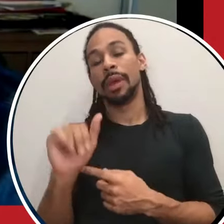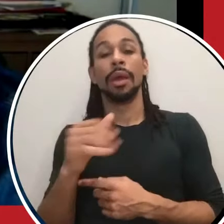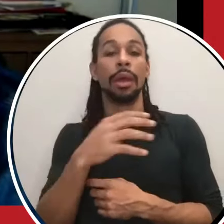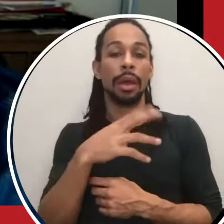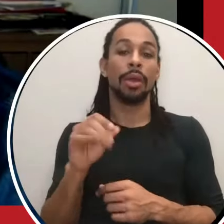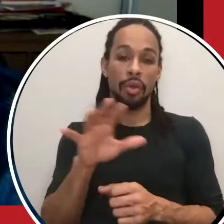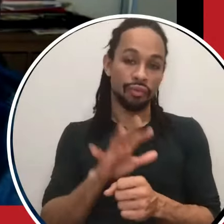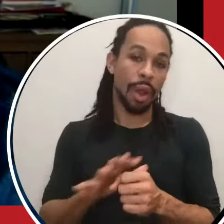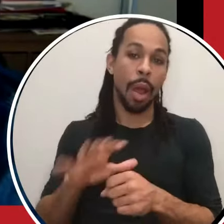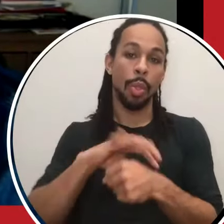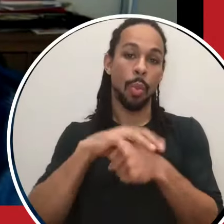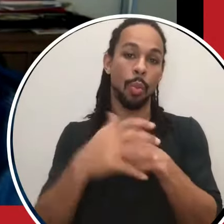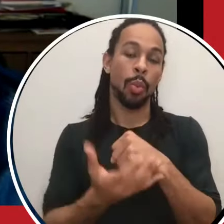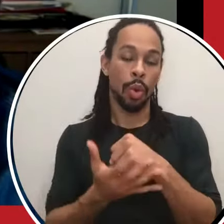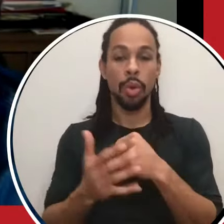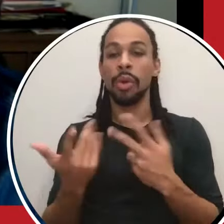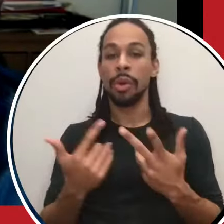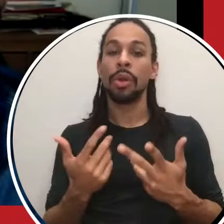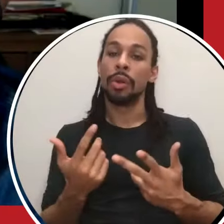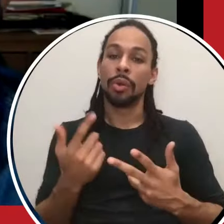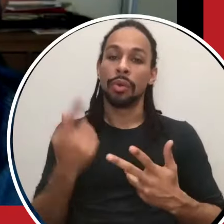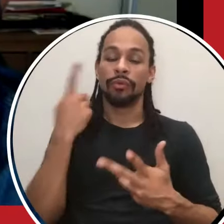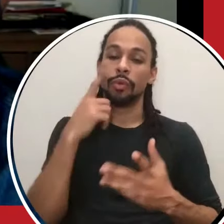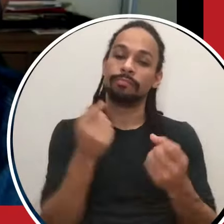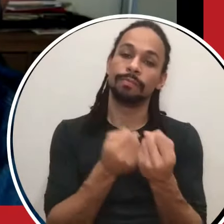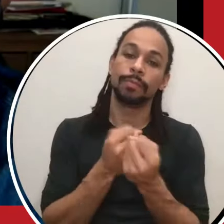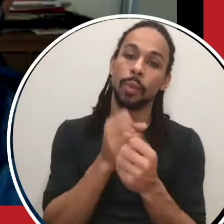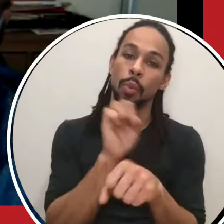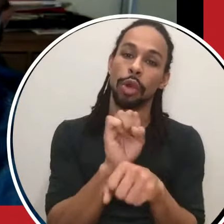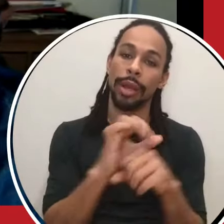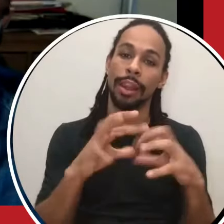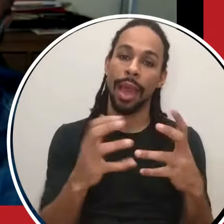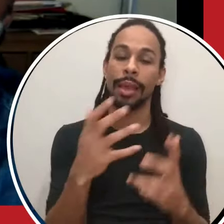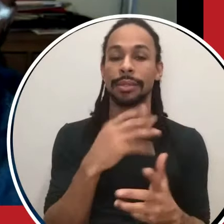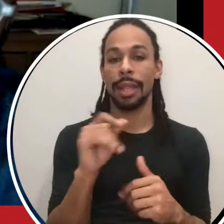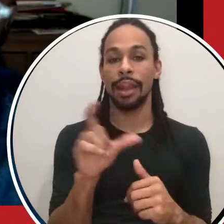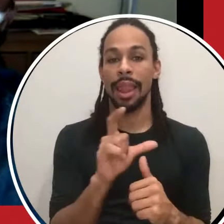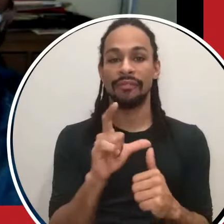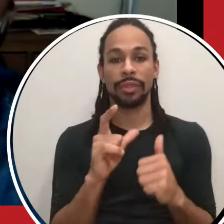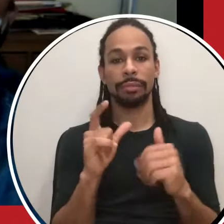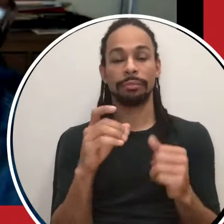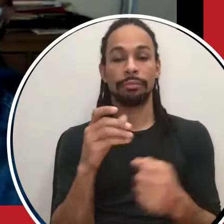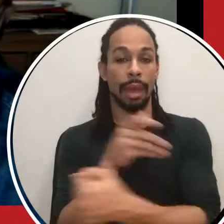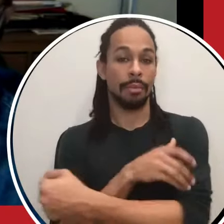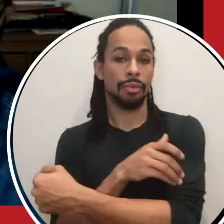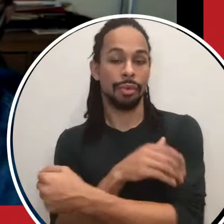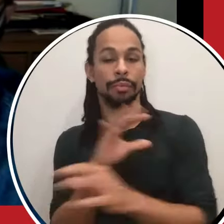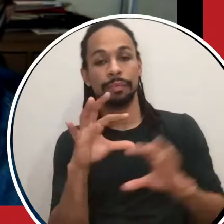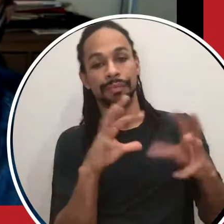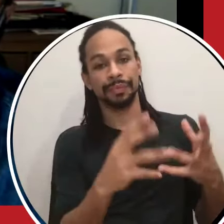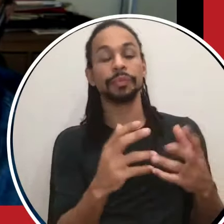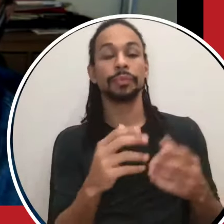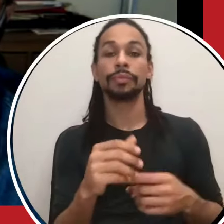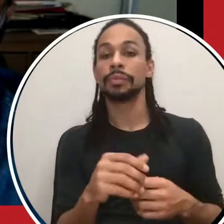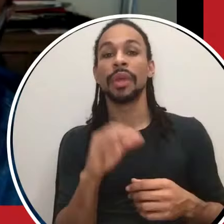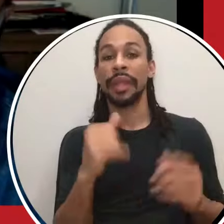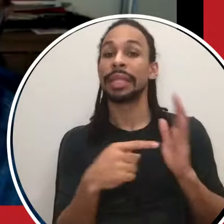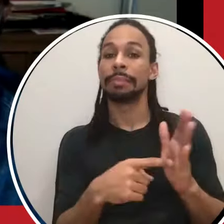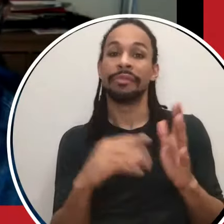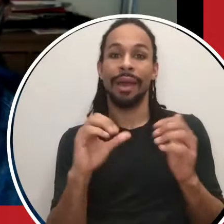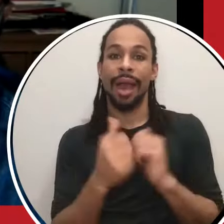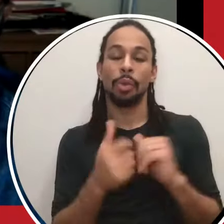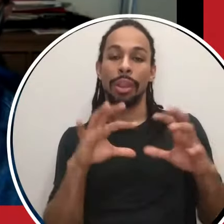working class and left power has been built. And it's an example of how collective power is